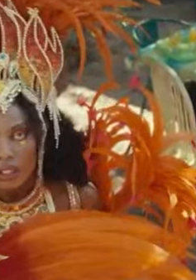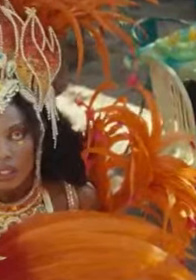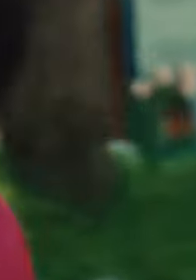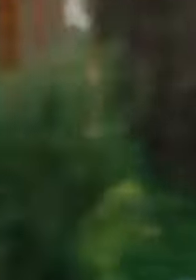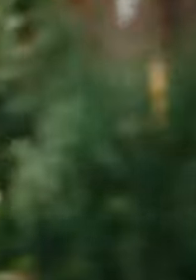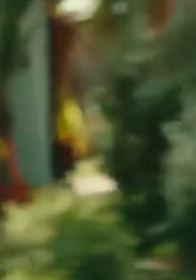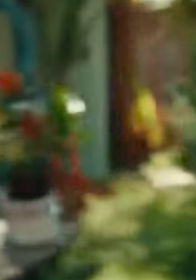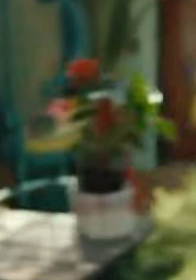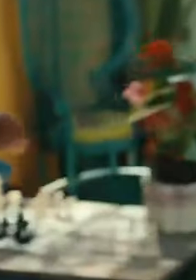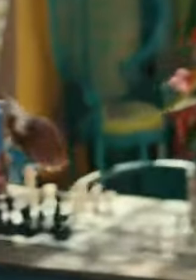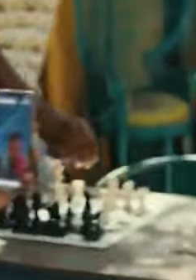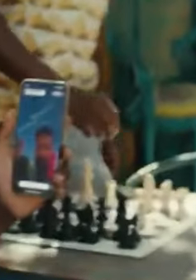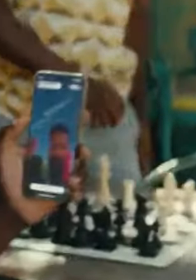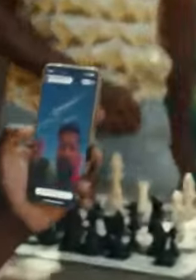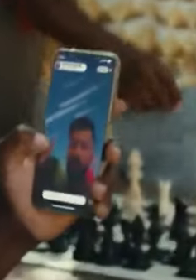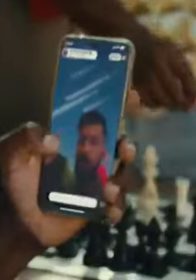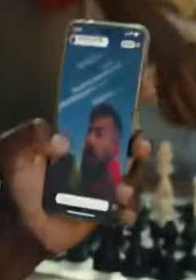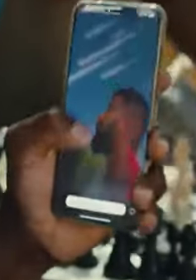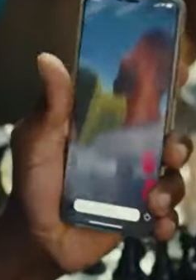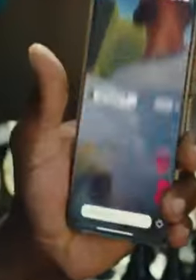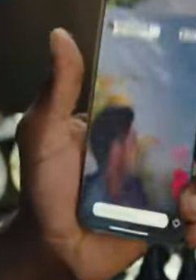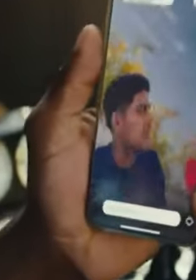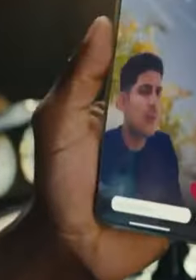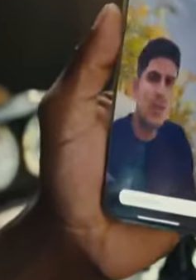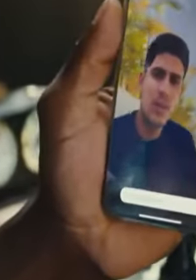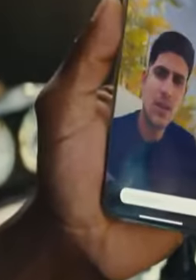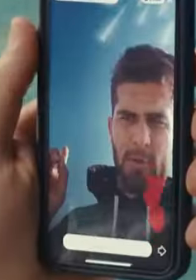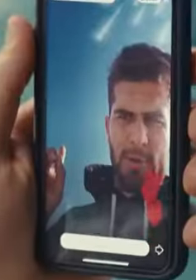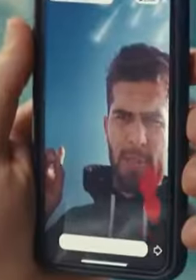Dad! Dad! Is that real? I don't know.